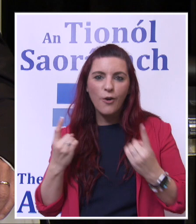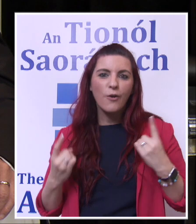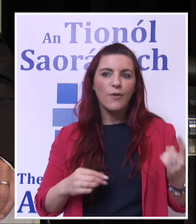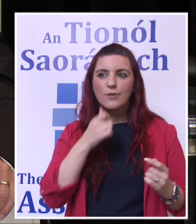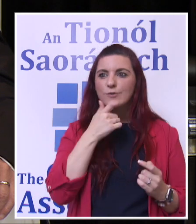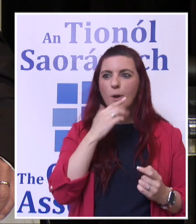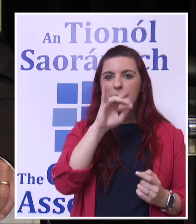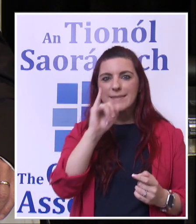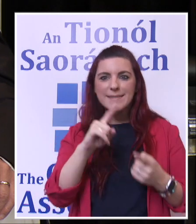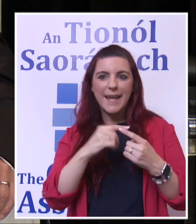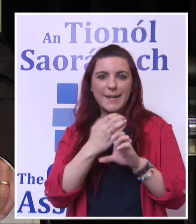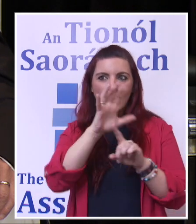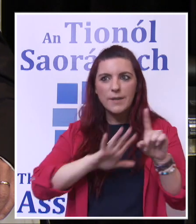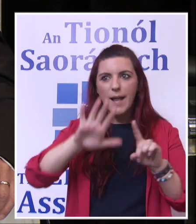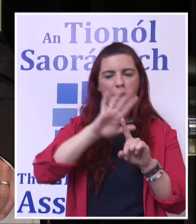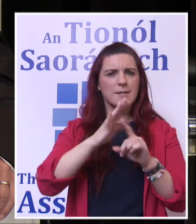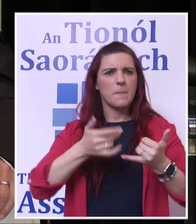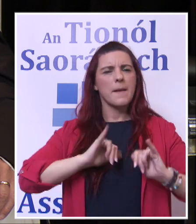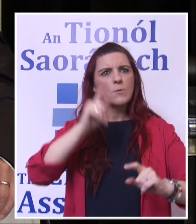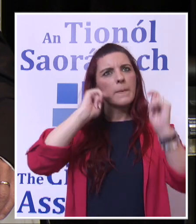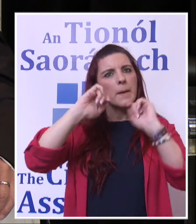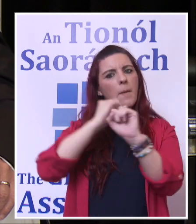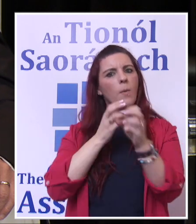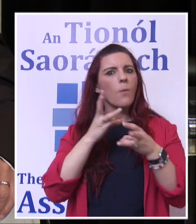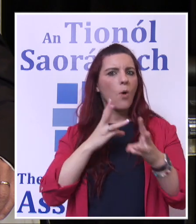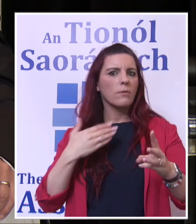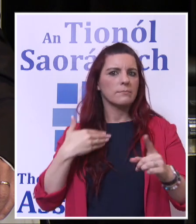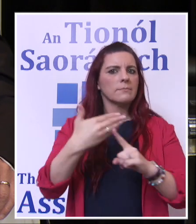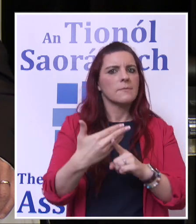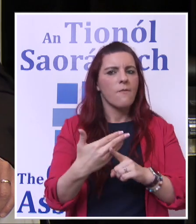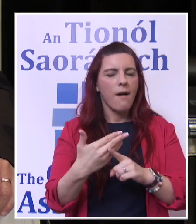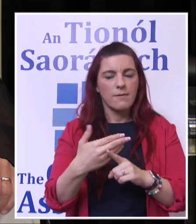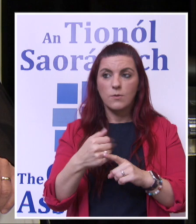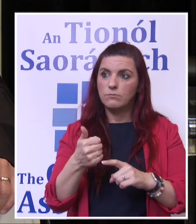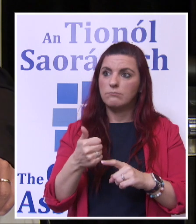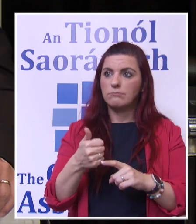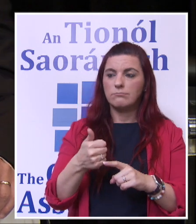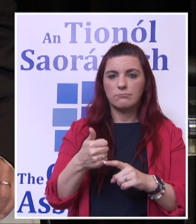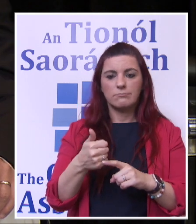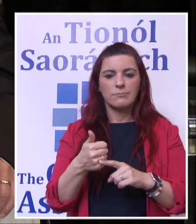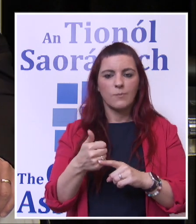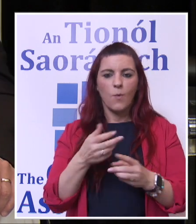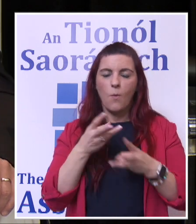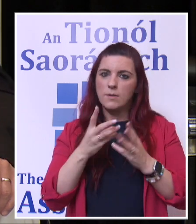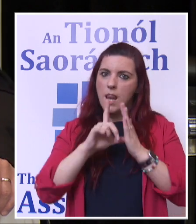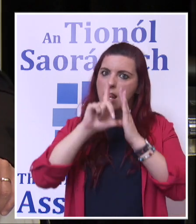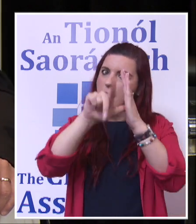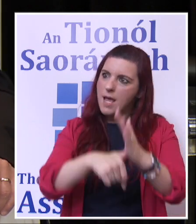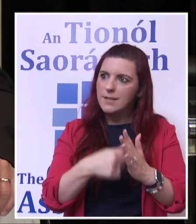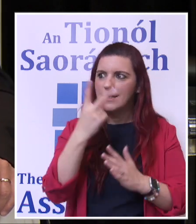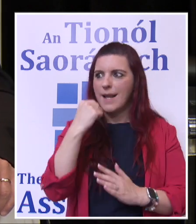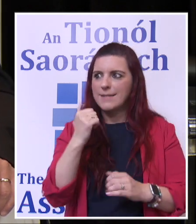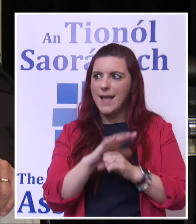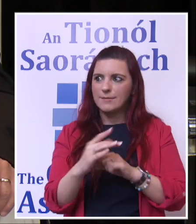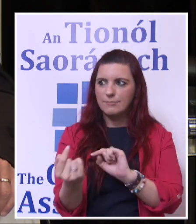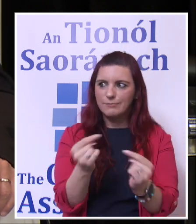again to reflect on the work that we're doing. So it was a really, we worked well into the night last night on debating